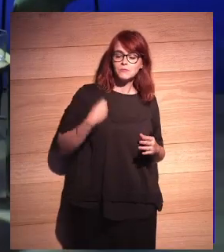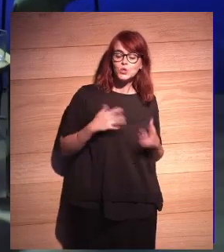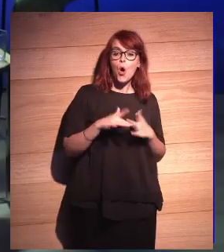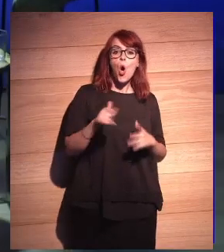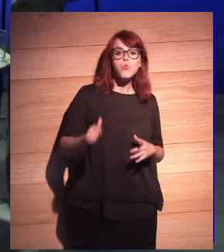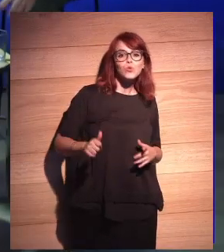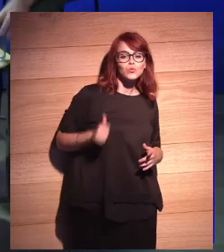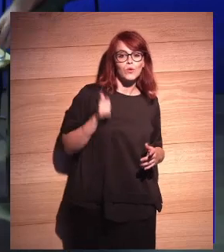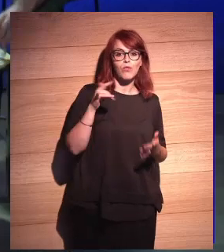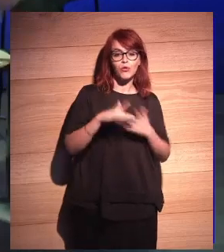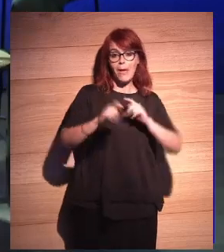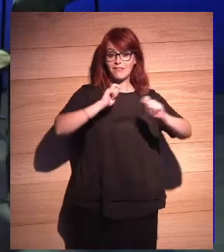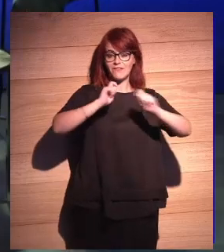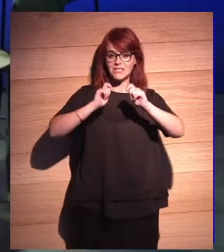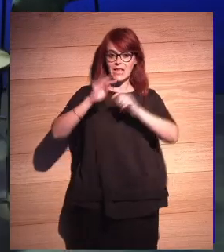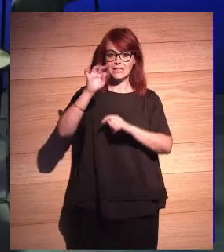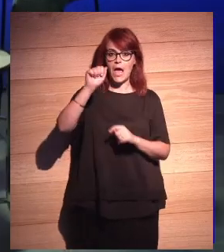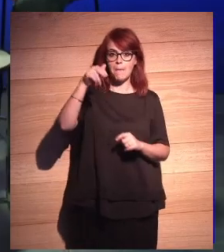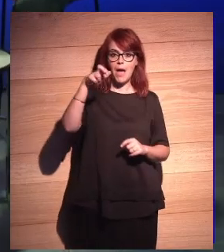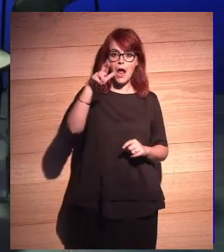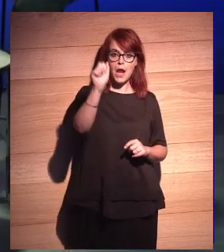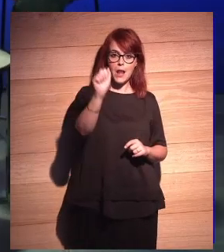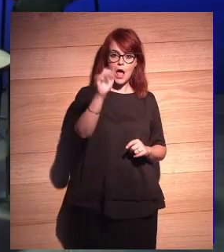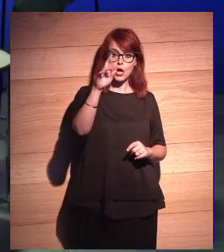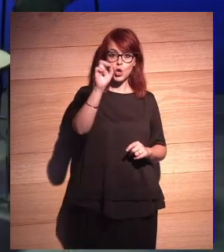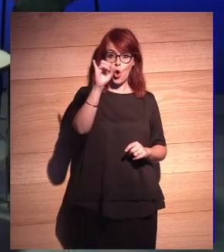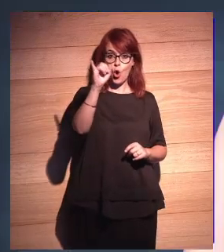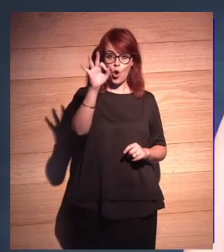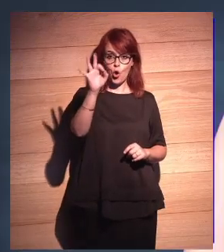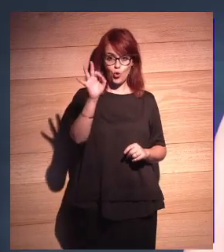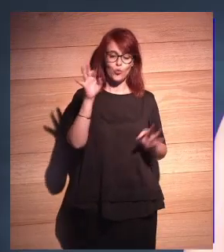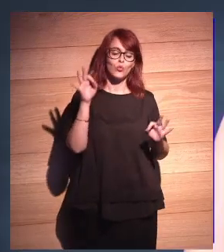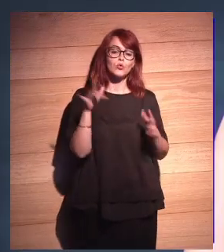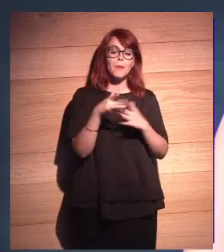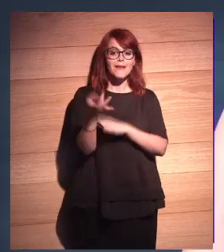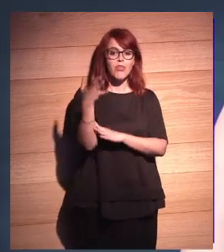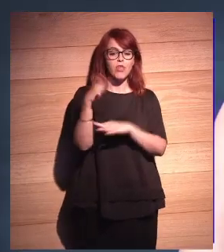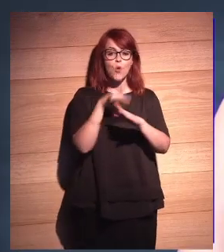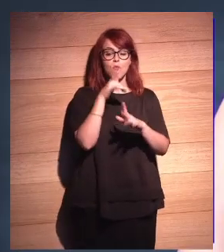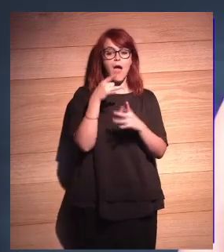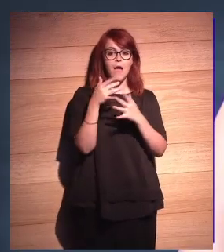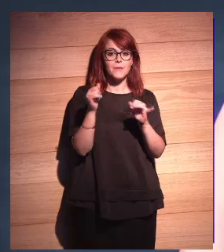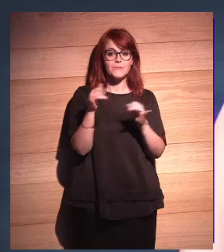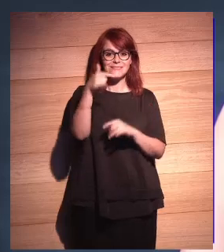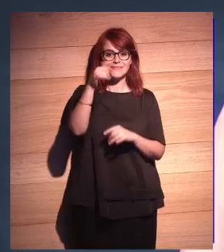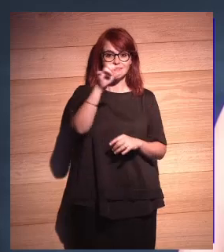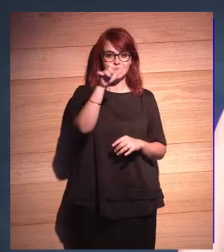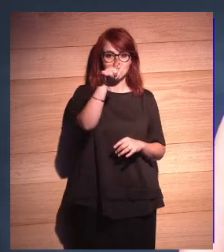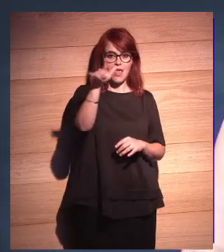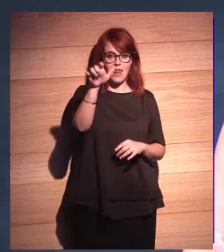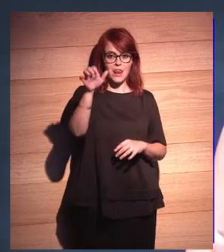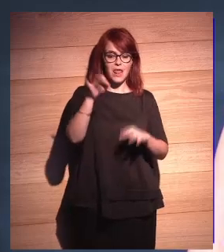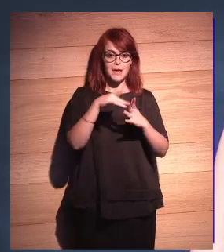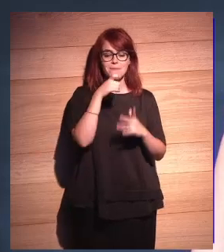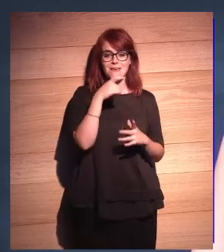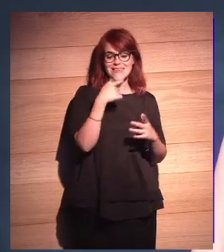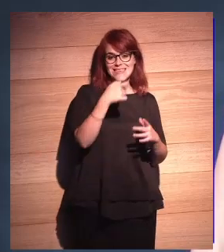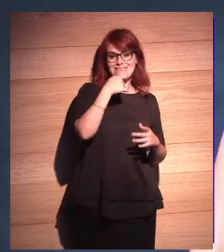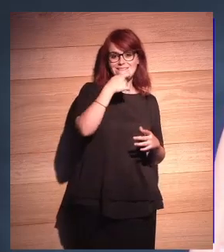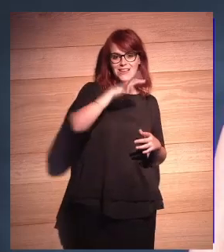later. We have had the opportunity of interviewing Tamara Roja, that due to